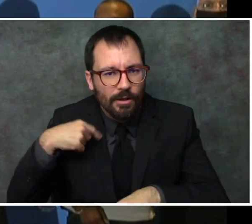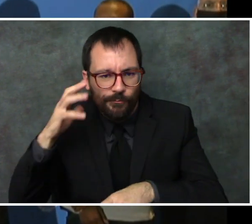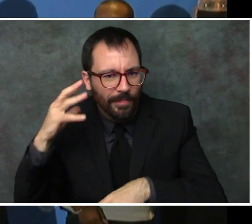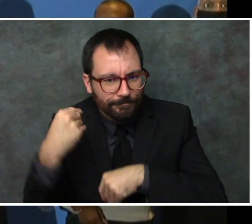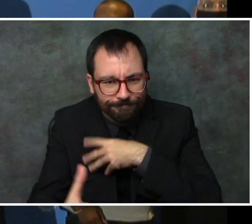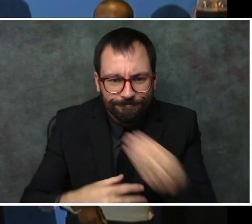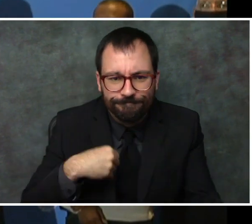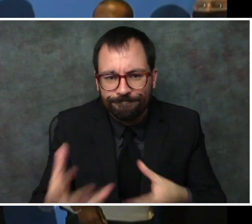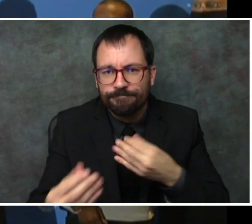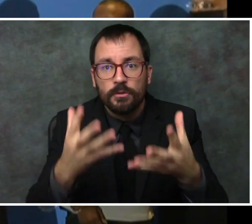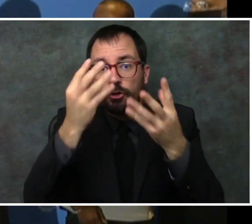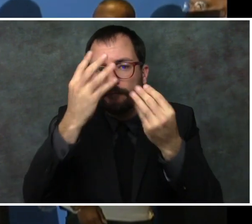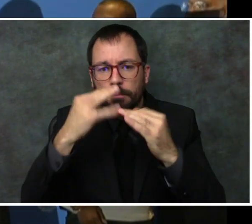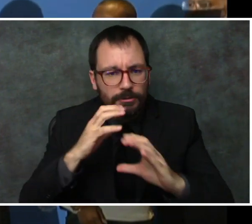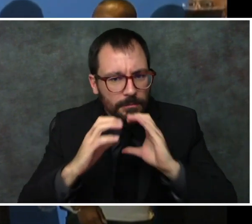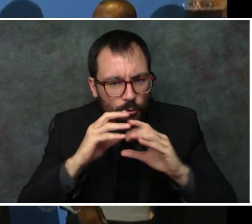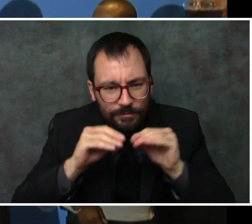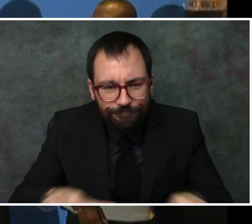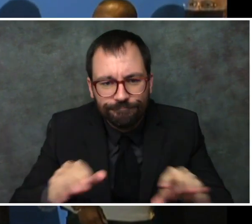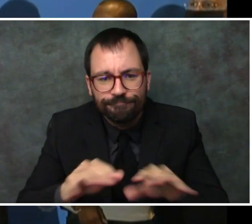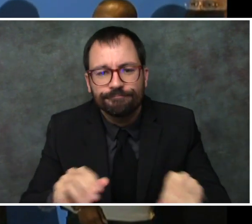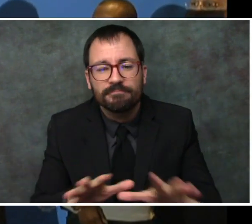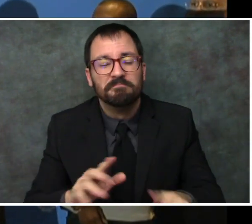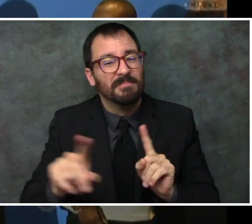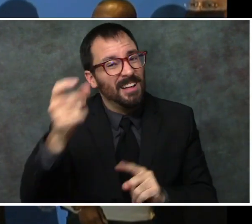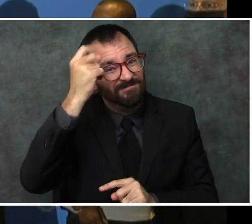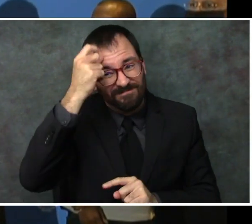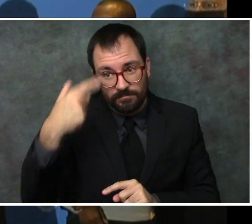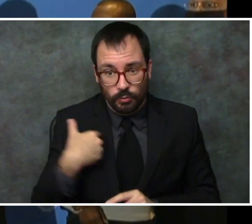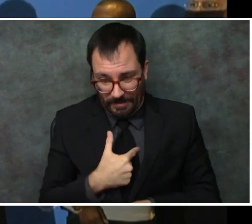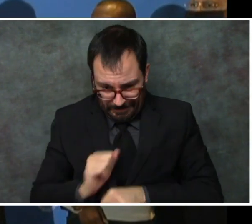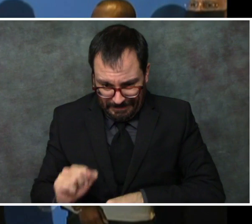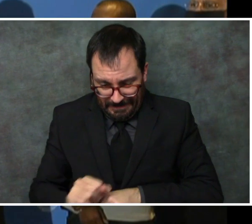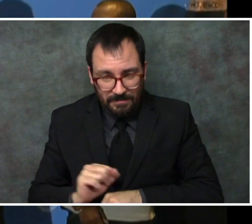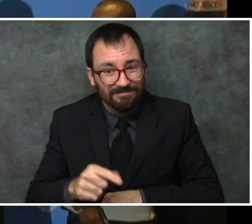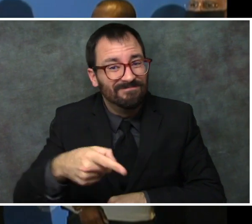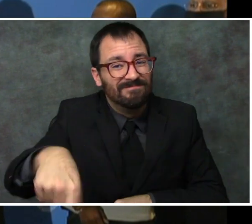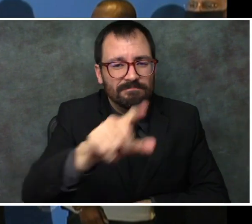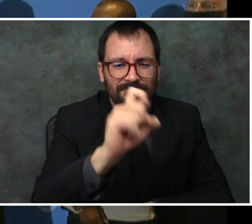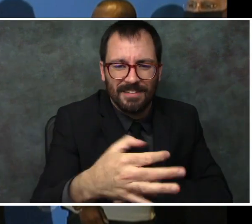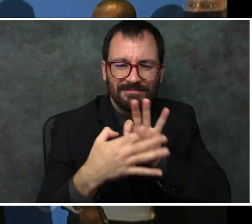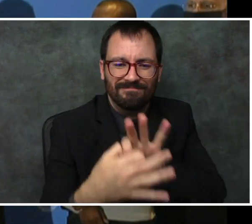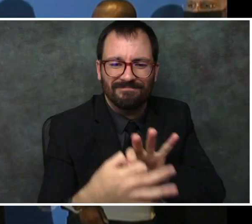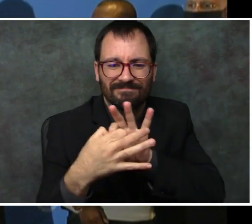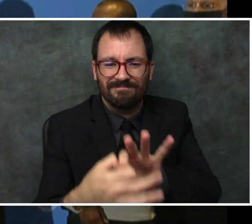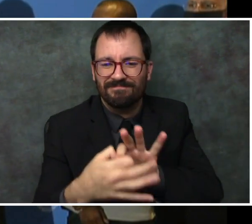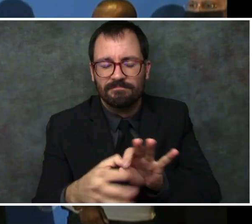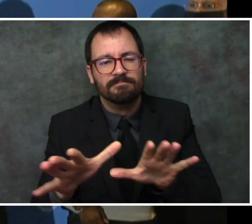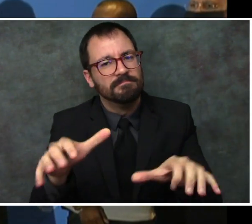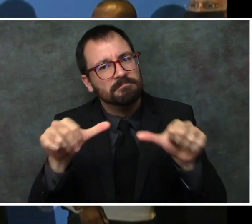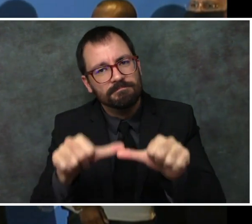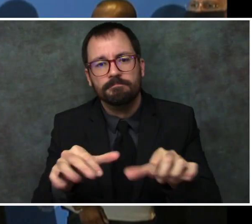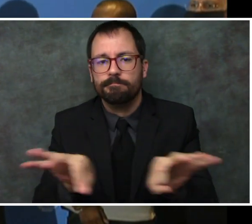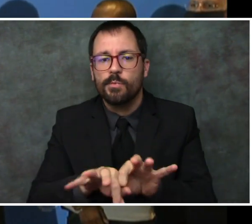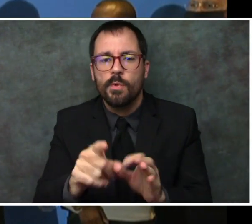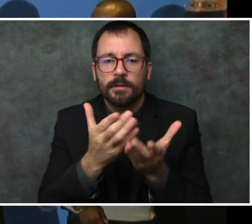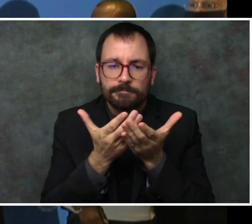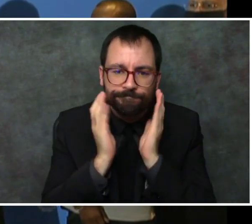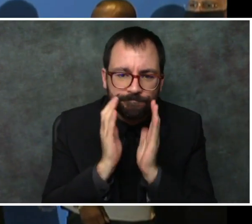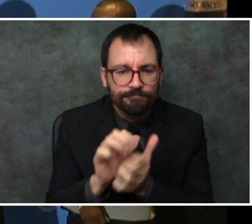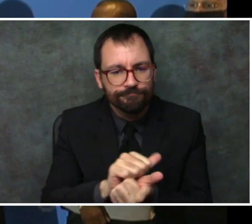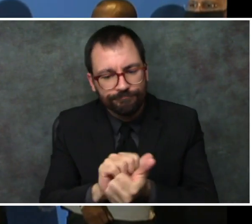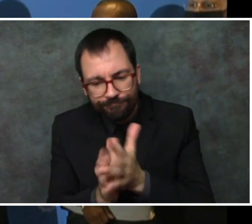can't get these numbers down without your help. We're asking people to wear masks. We're asking you to wash your hands with soap and warm water as